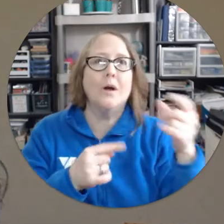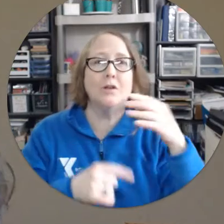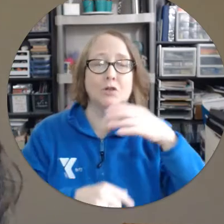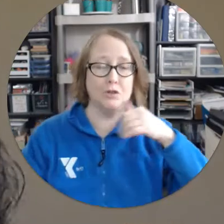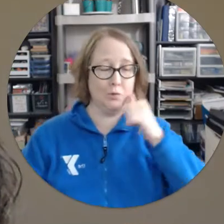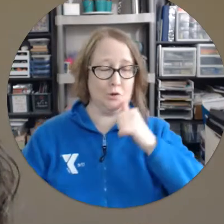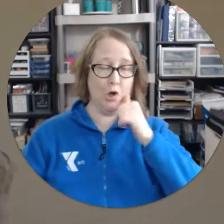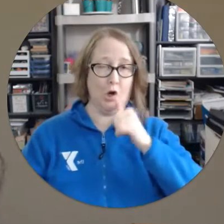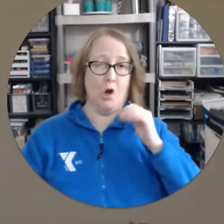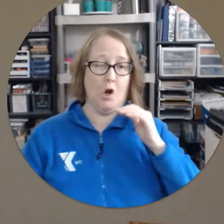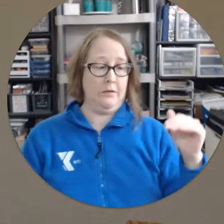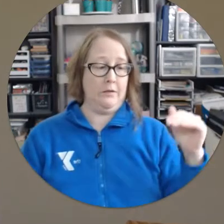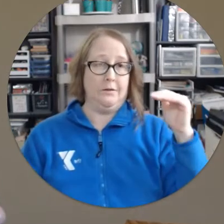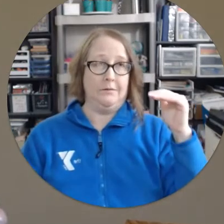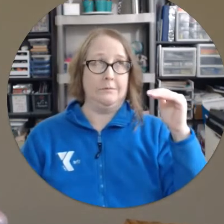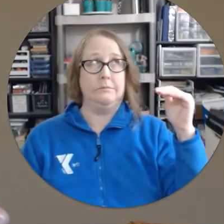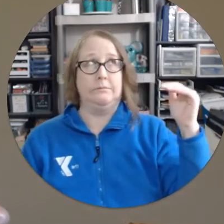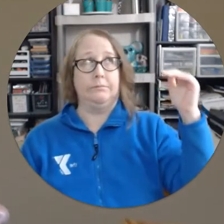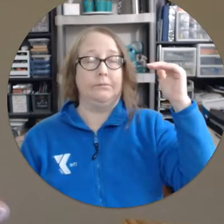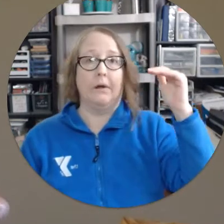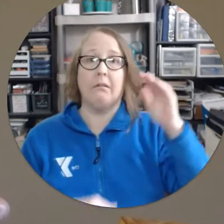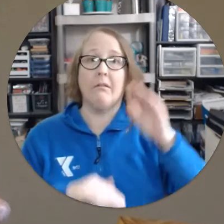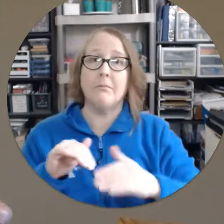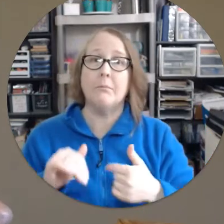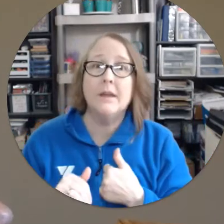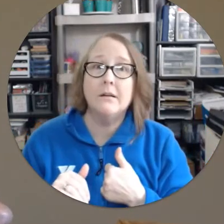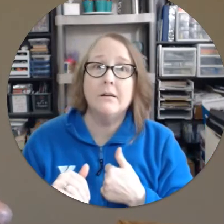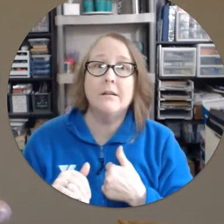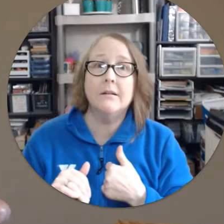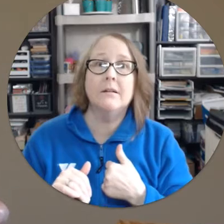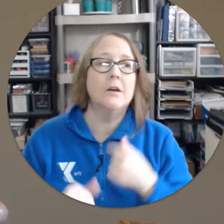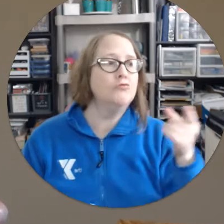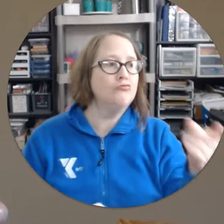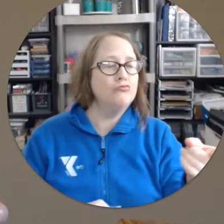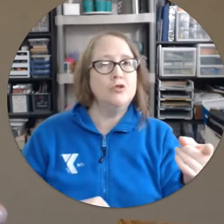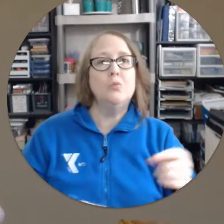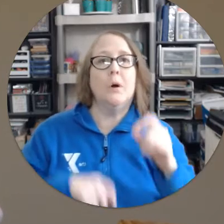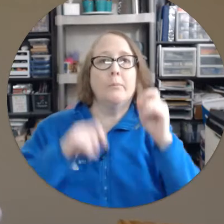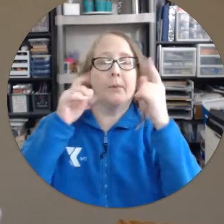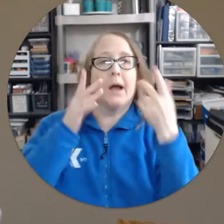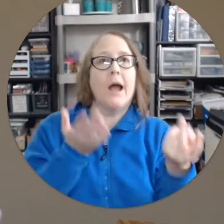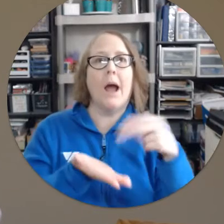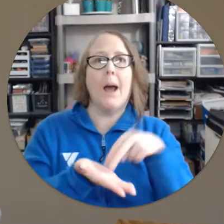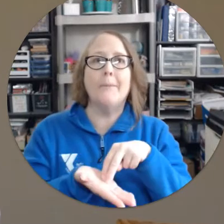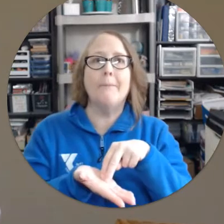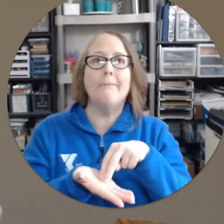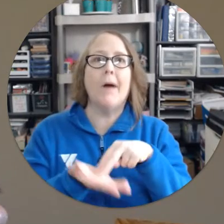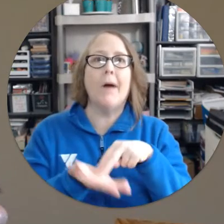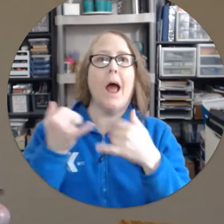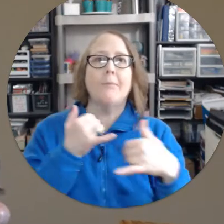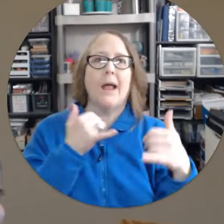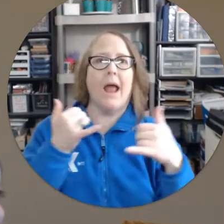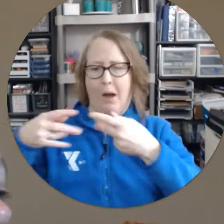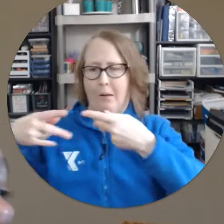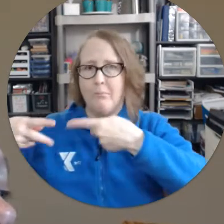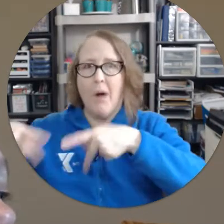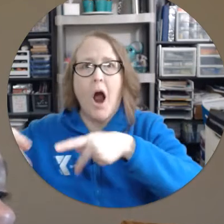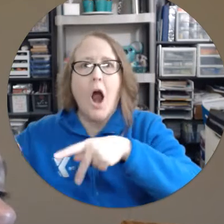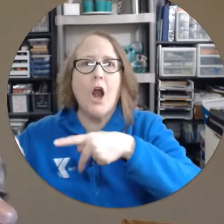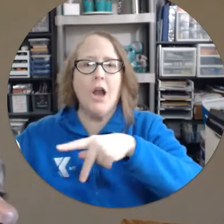much bigger than I. She would get up and play at a party or